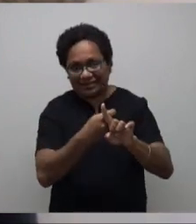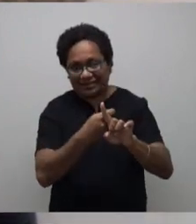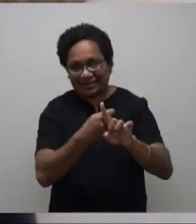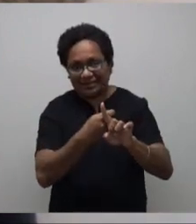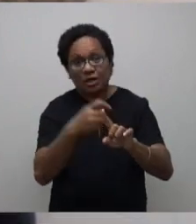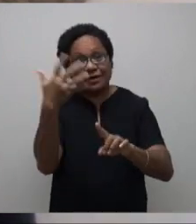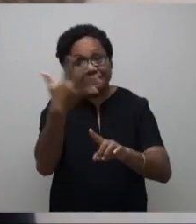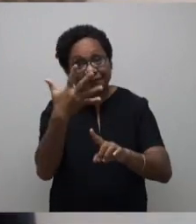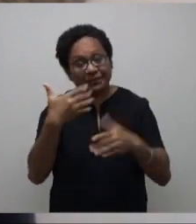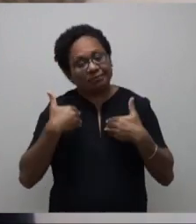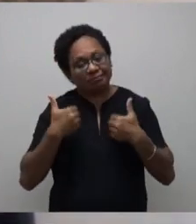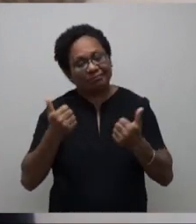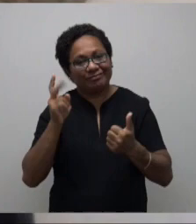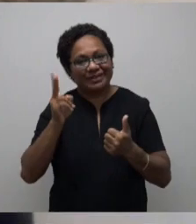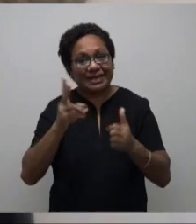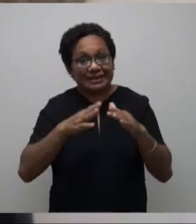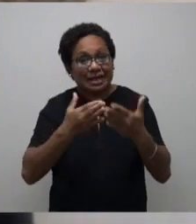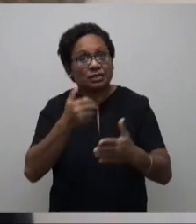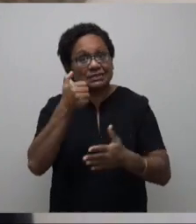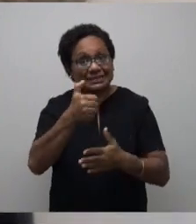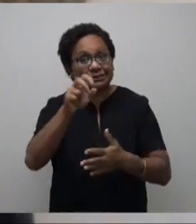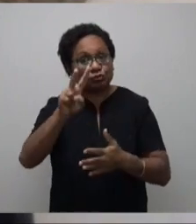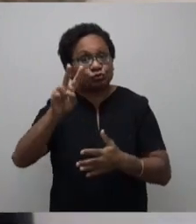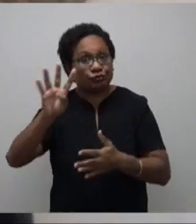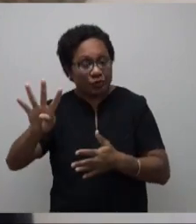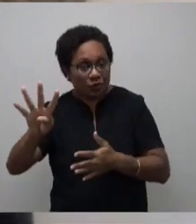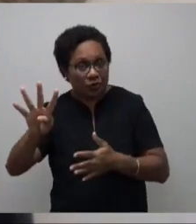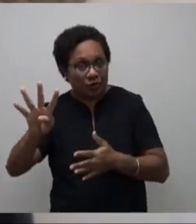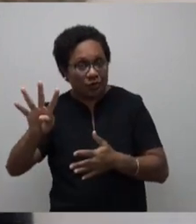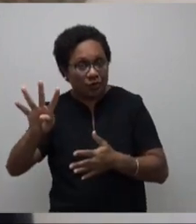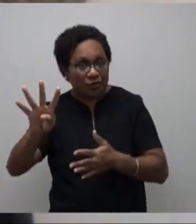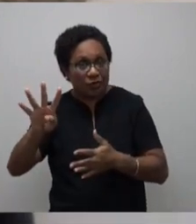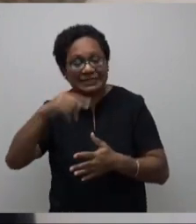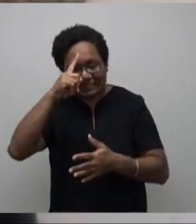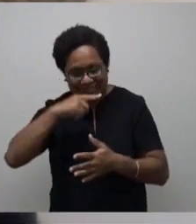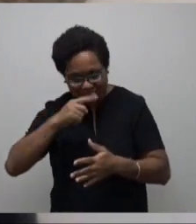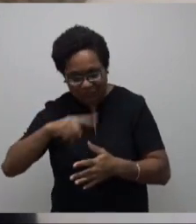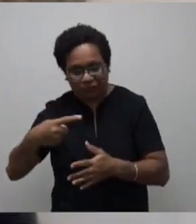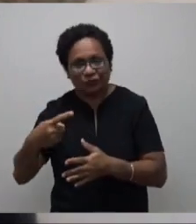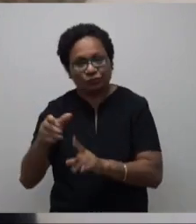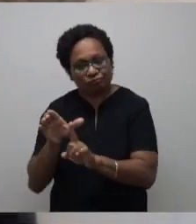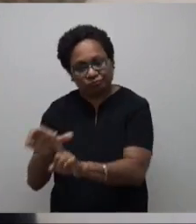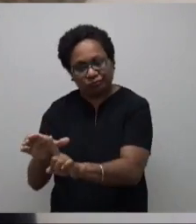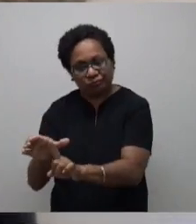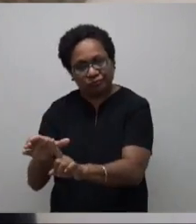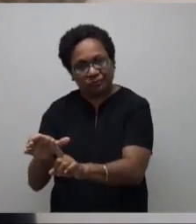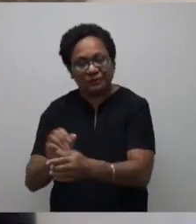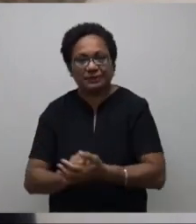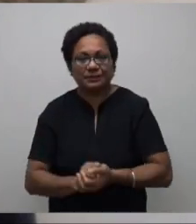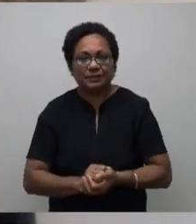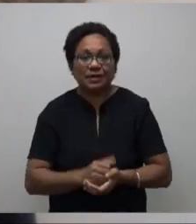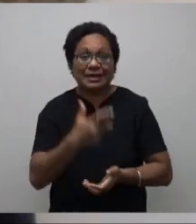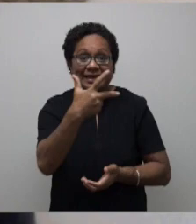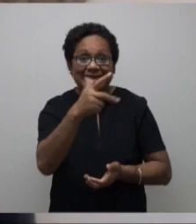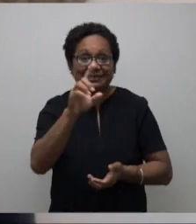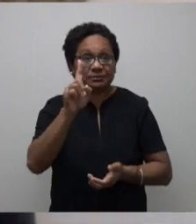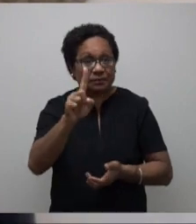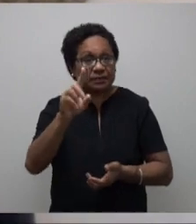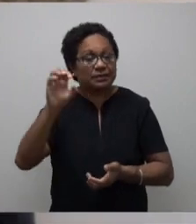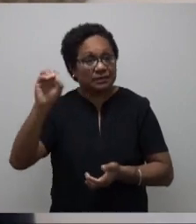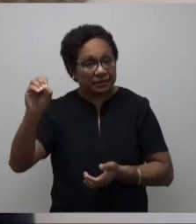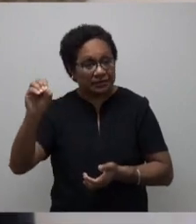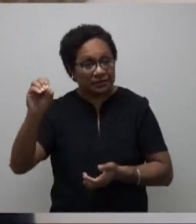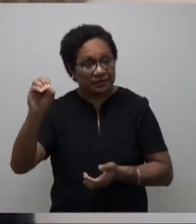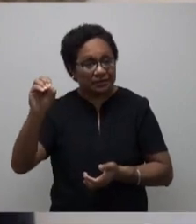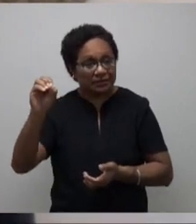which means there are now 624 active cases in isolation. There have been 810 cases during this